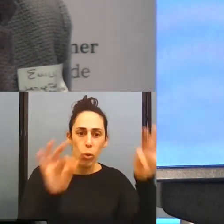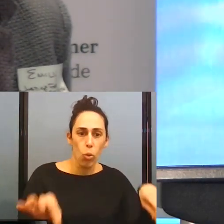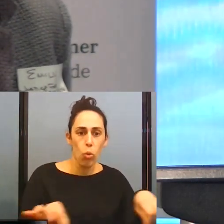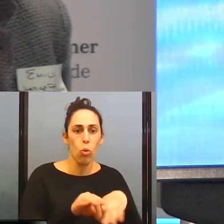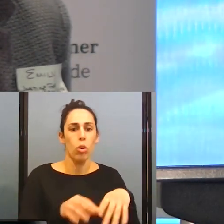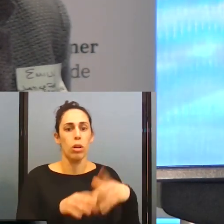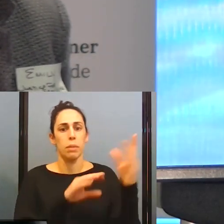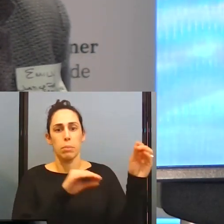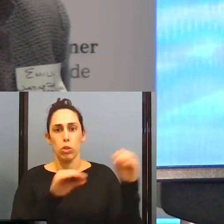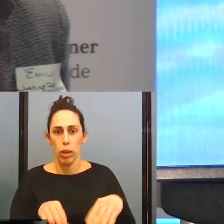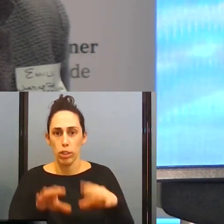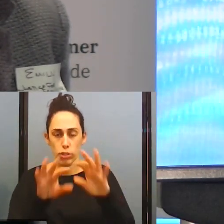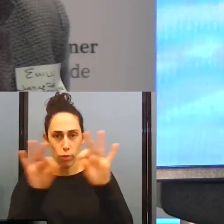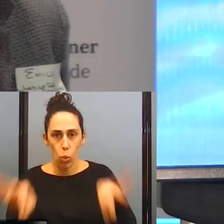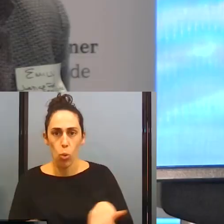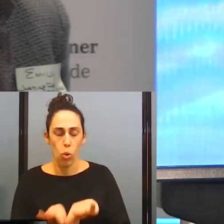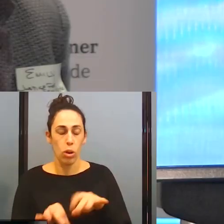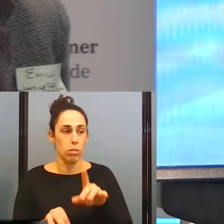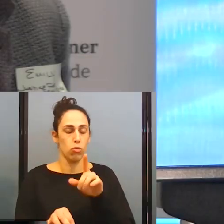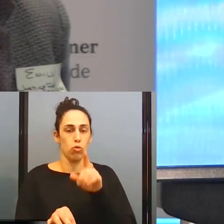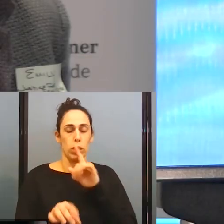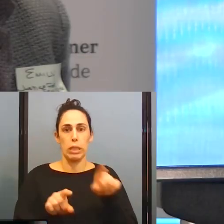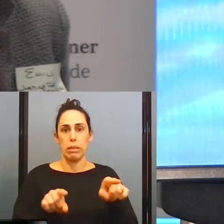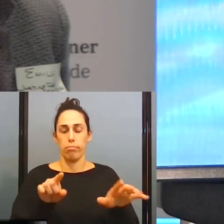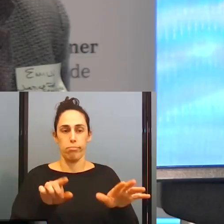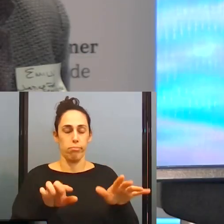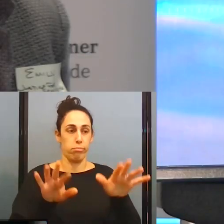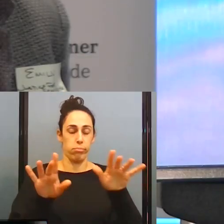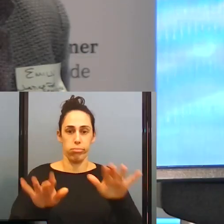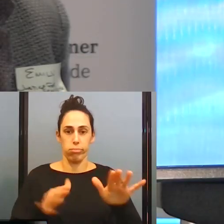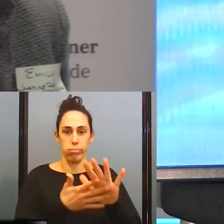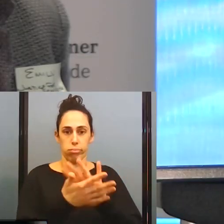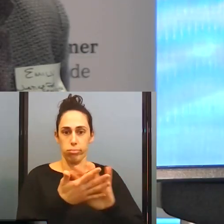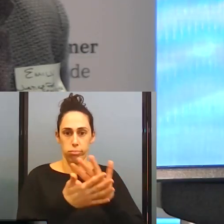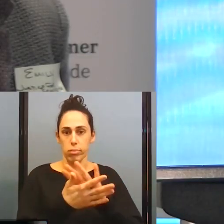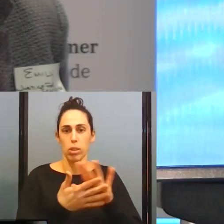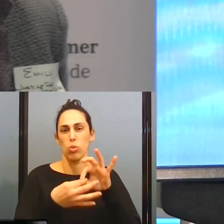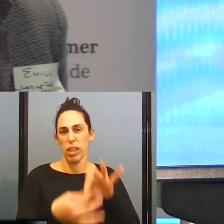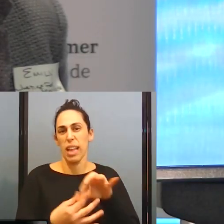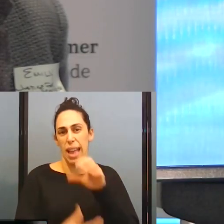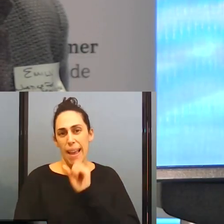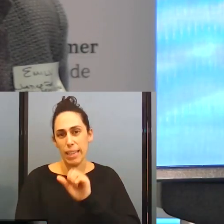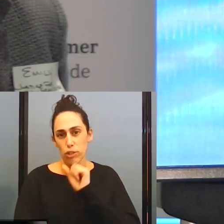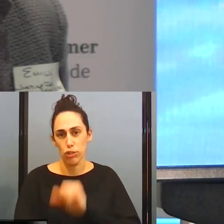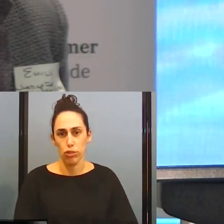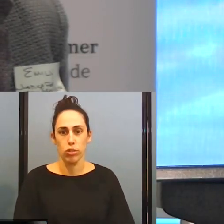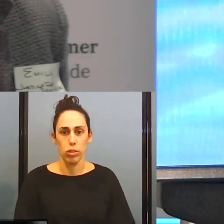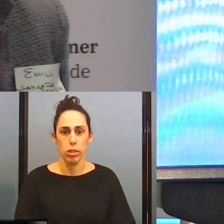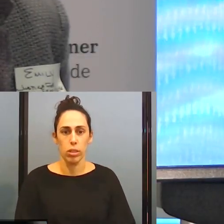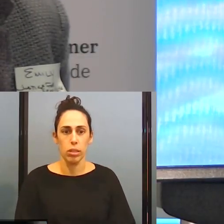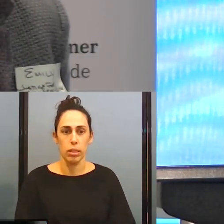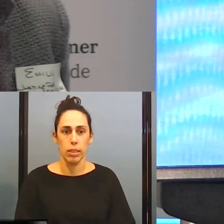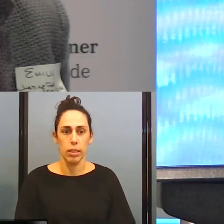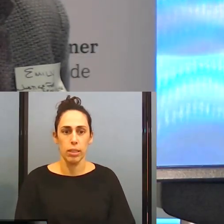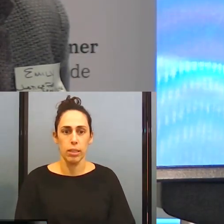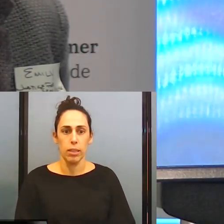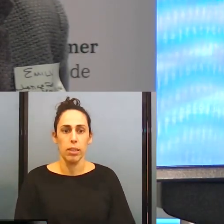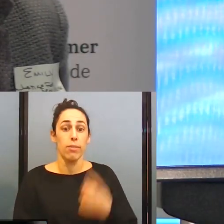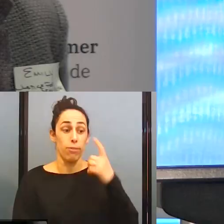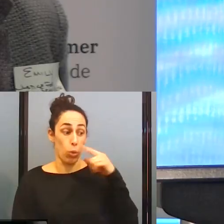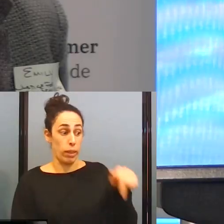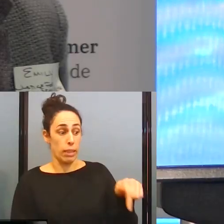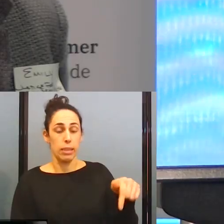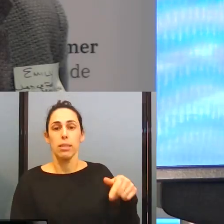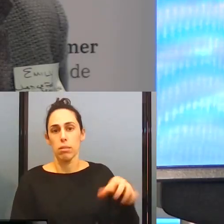age. So some of the two, on this point, Esther's talking about ages to do your own PR card. But we've also seen over